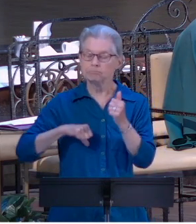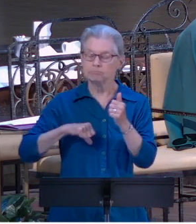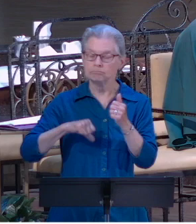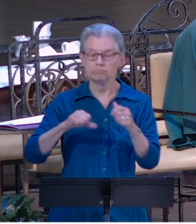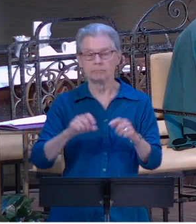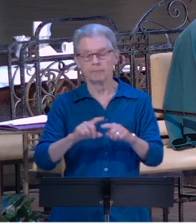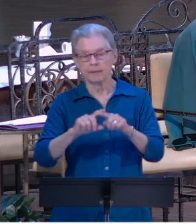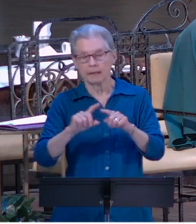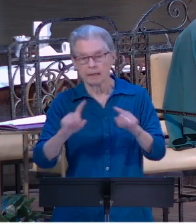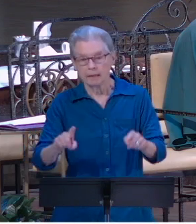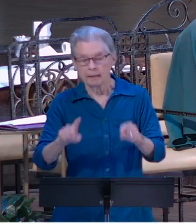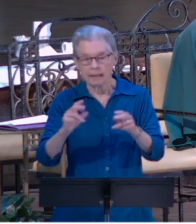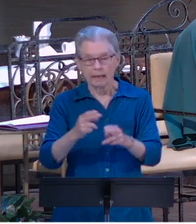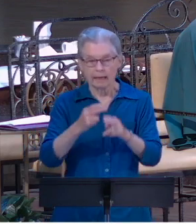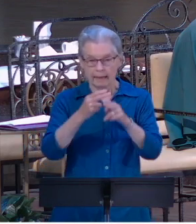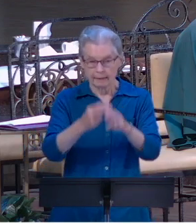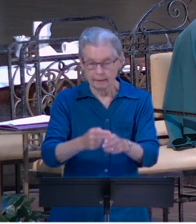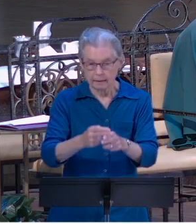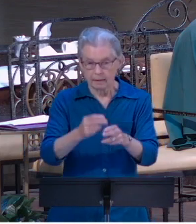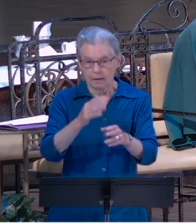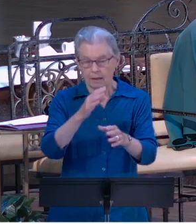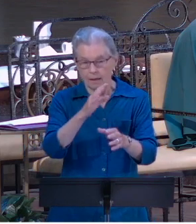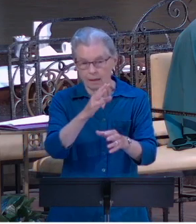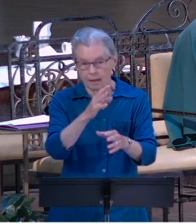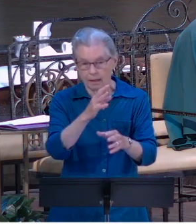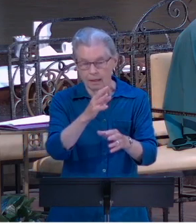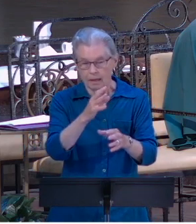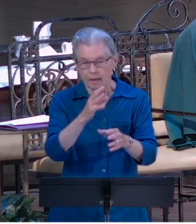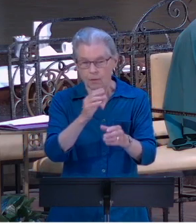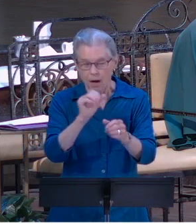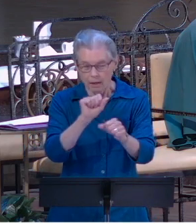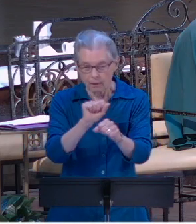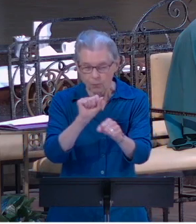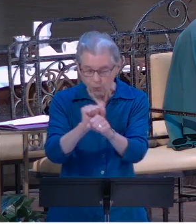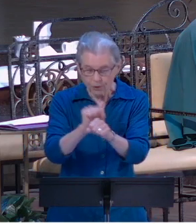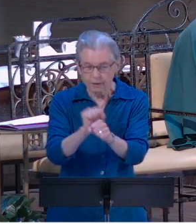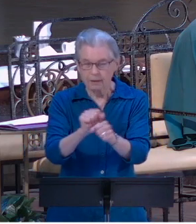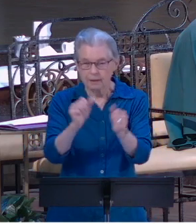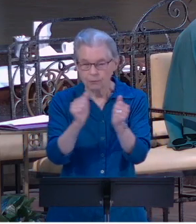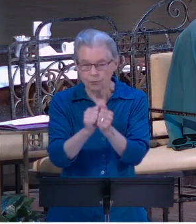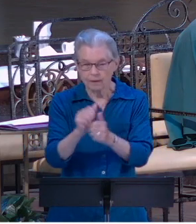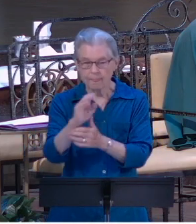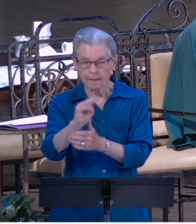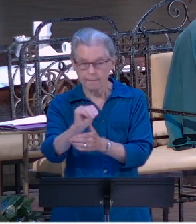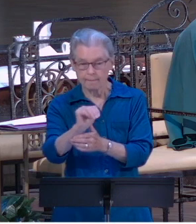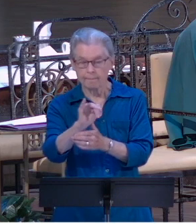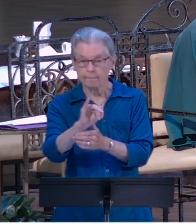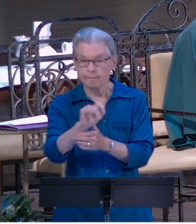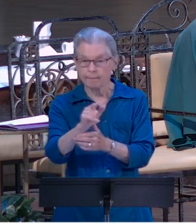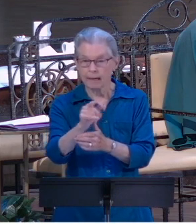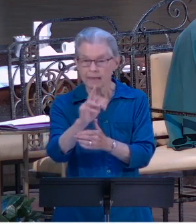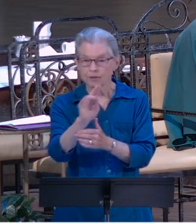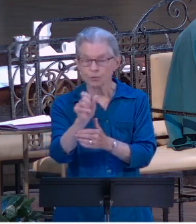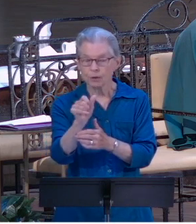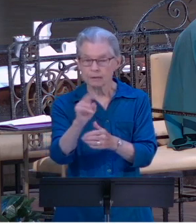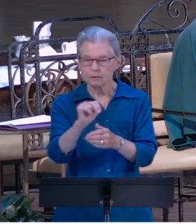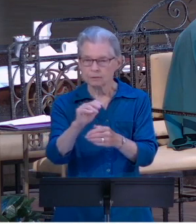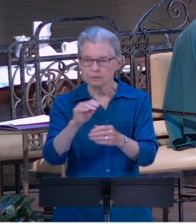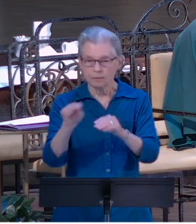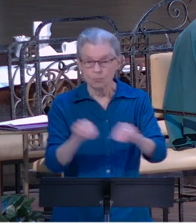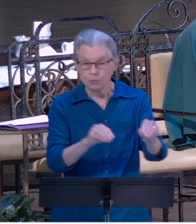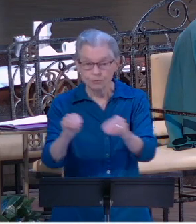humane, just, and workable migration through humanitarian assistance,